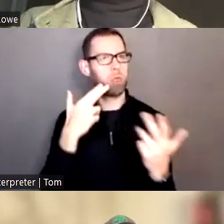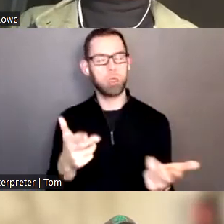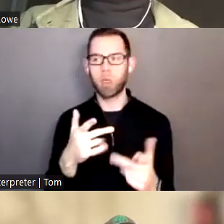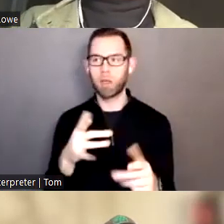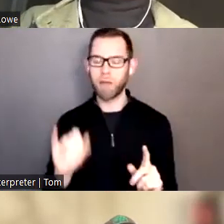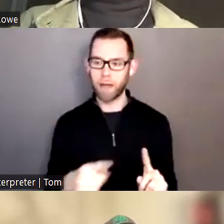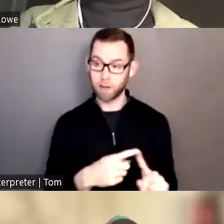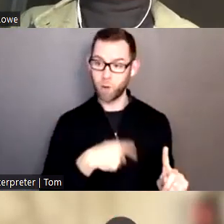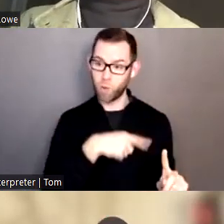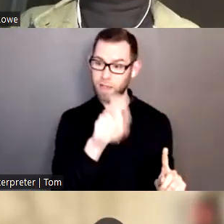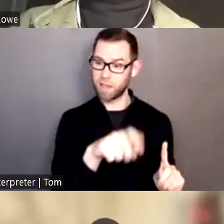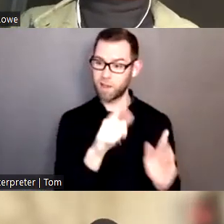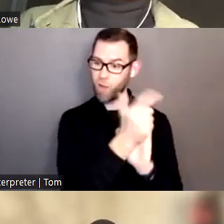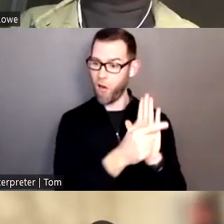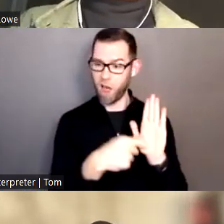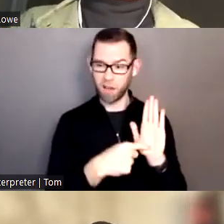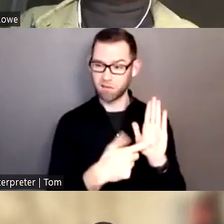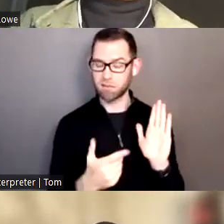Nous voulons une loi